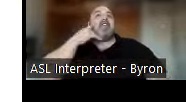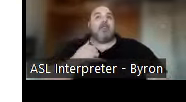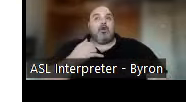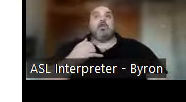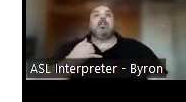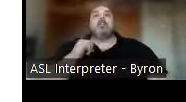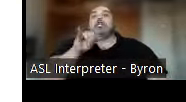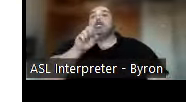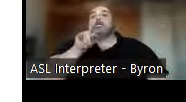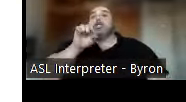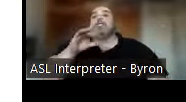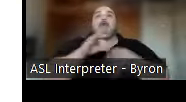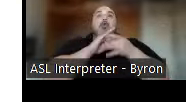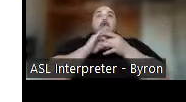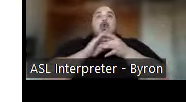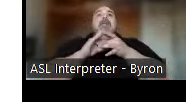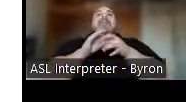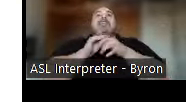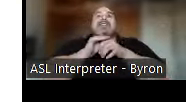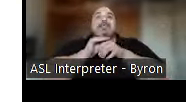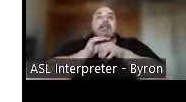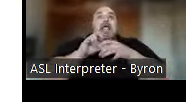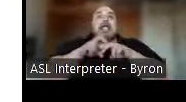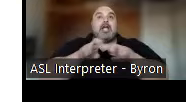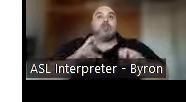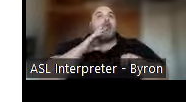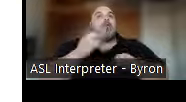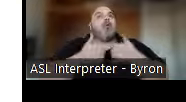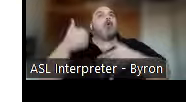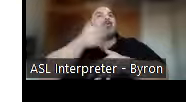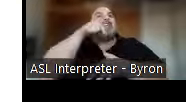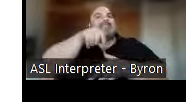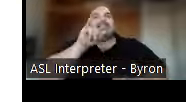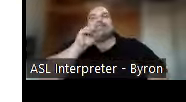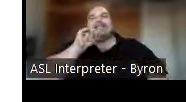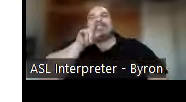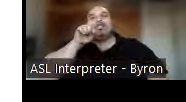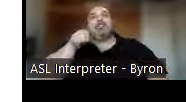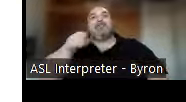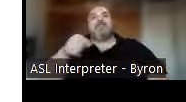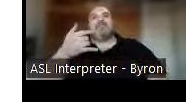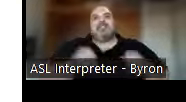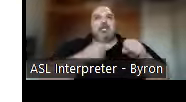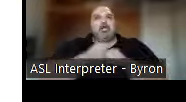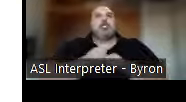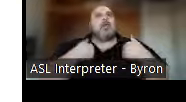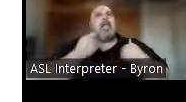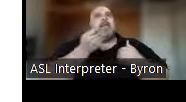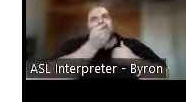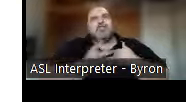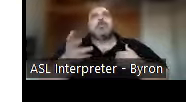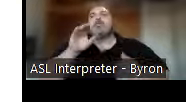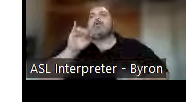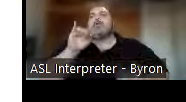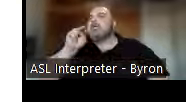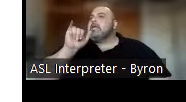Justice Coordinating Council is going to prioritize this initiative in the coming year. So we've got quite a few initiatives here at the Department of